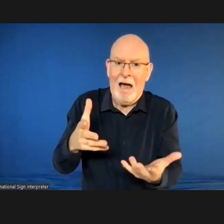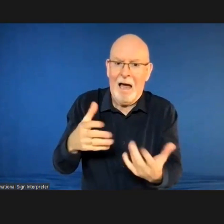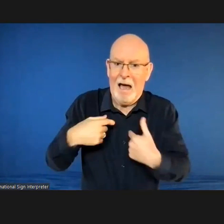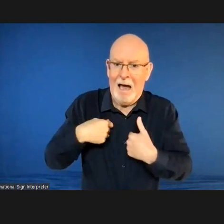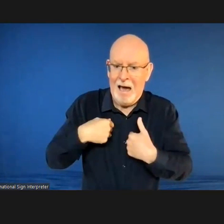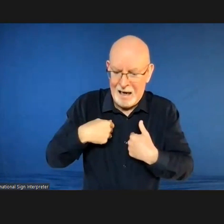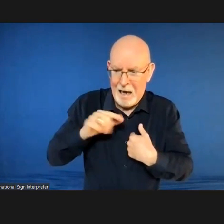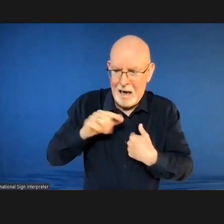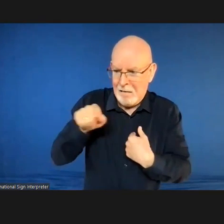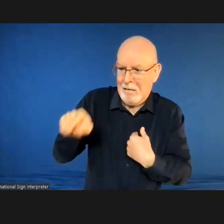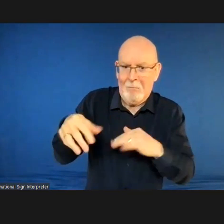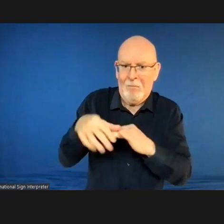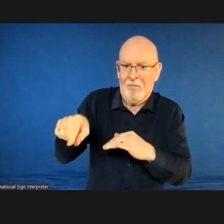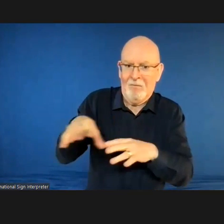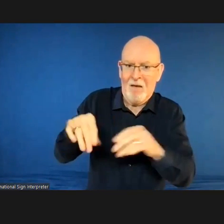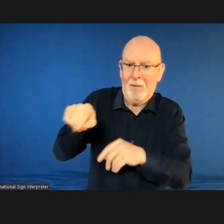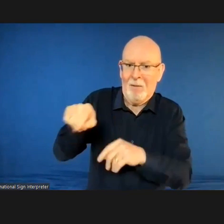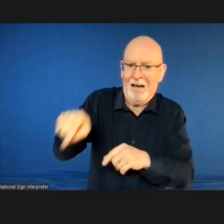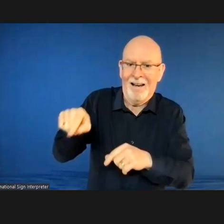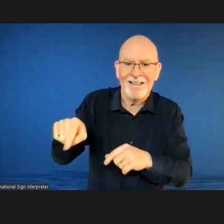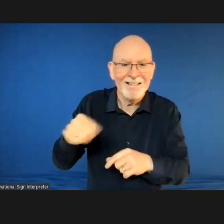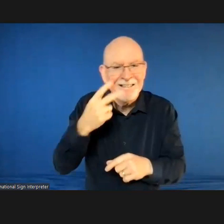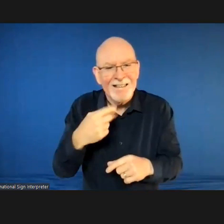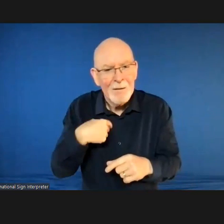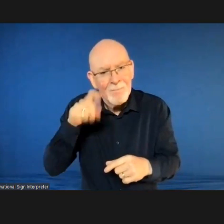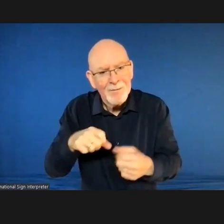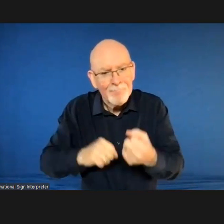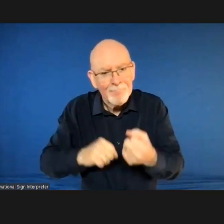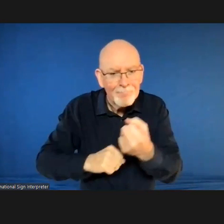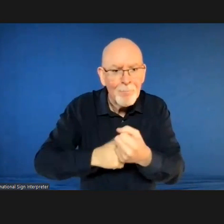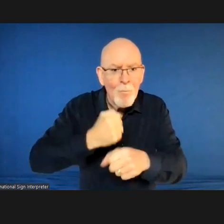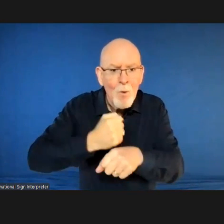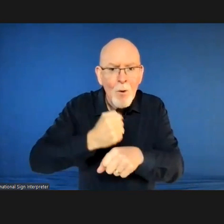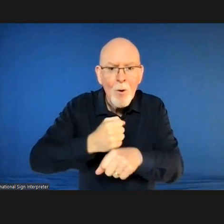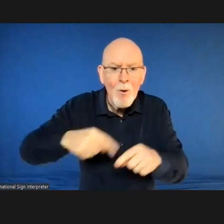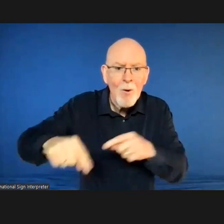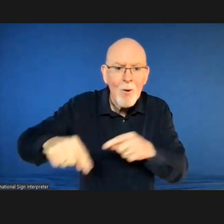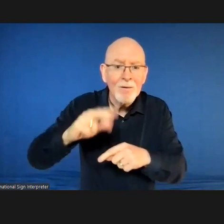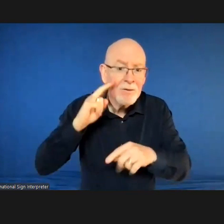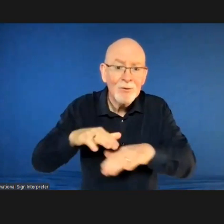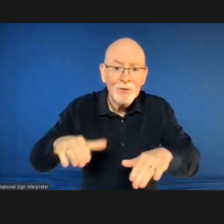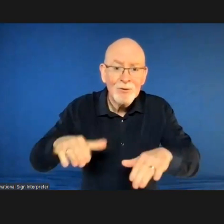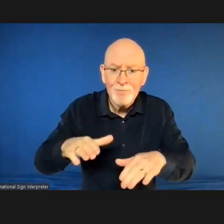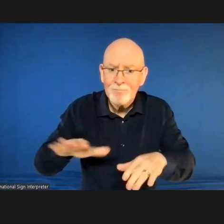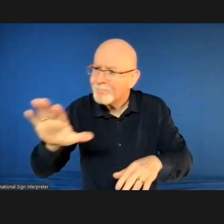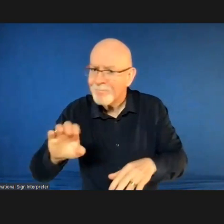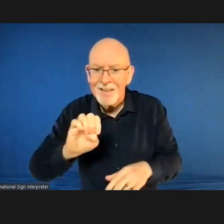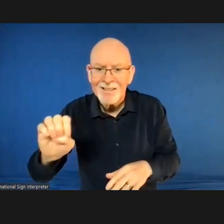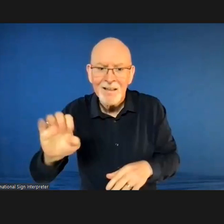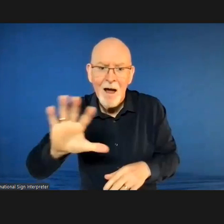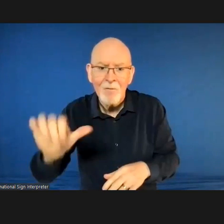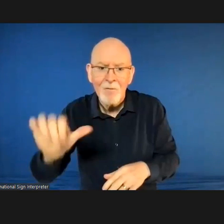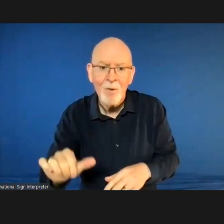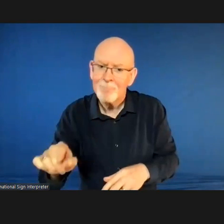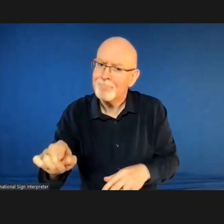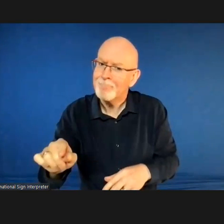across the region. This will help to break down negative attitudes and stereotypes, which are the biggest obstacle